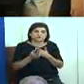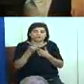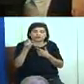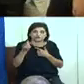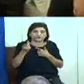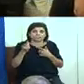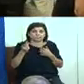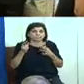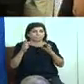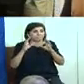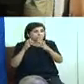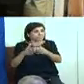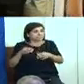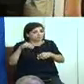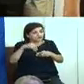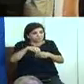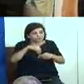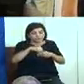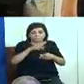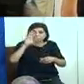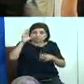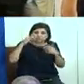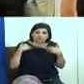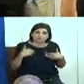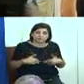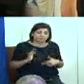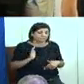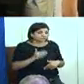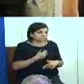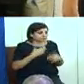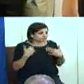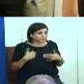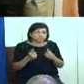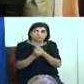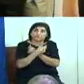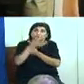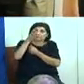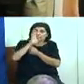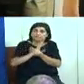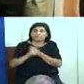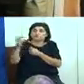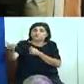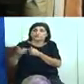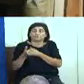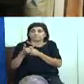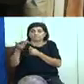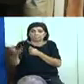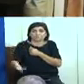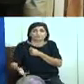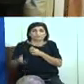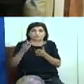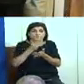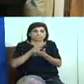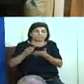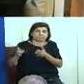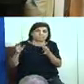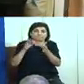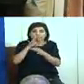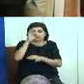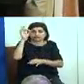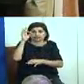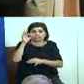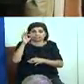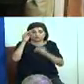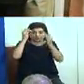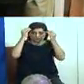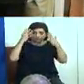in his body and in our body. Loving God, I invite the presence of the Holy Spirit to fall afresh on Reverend Keith right